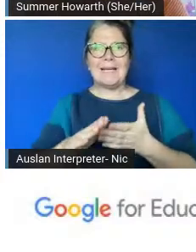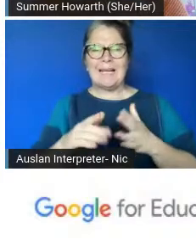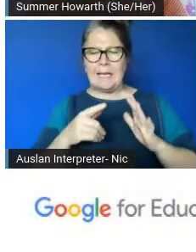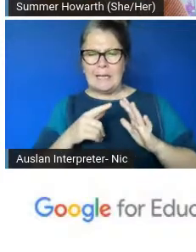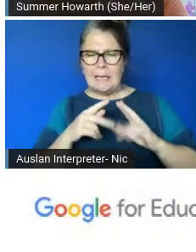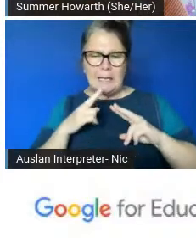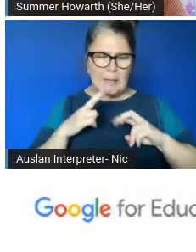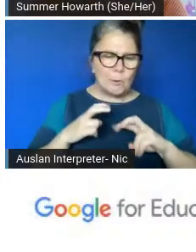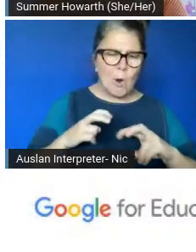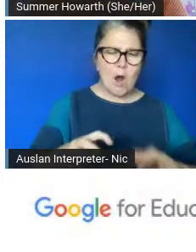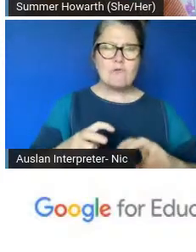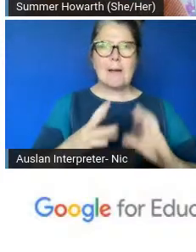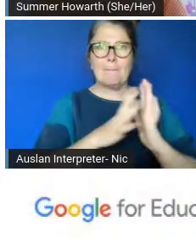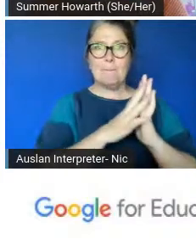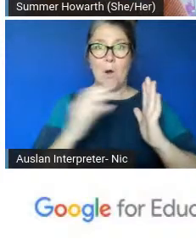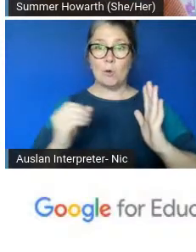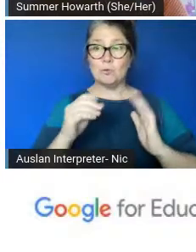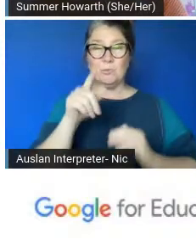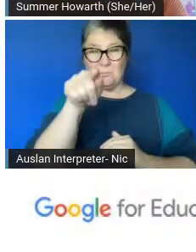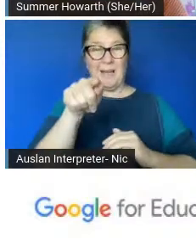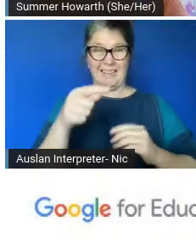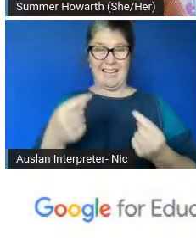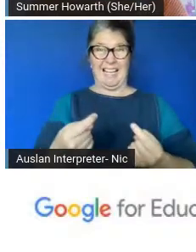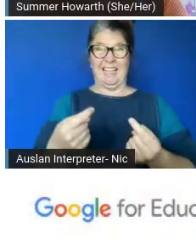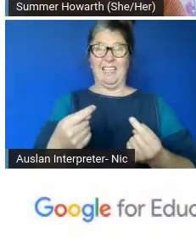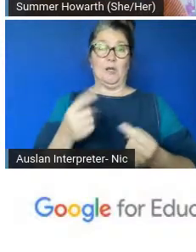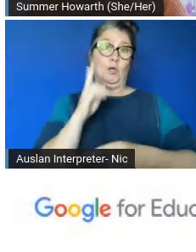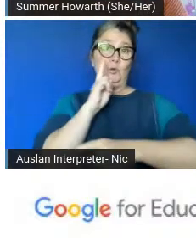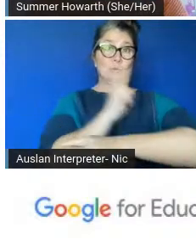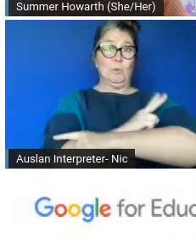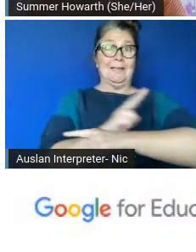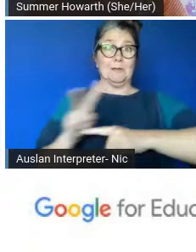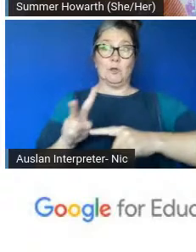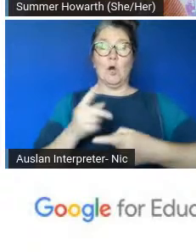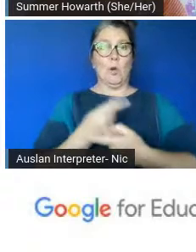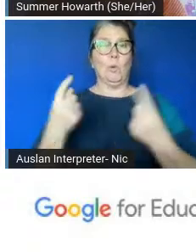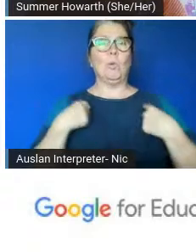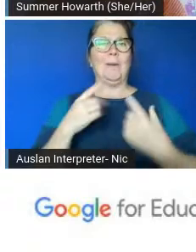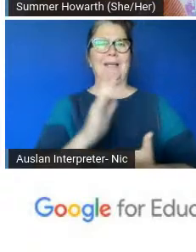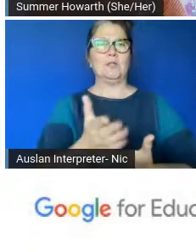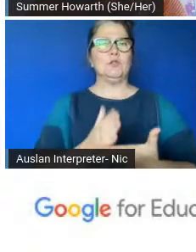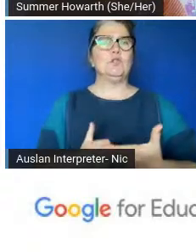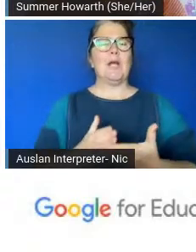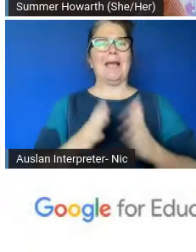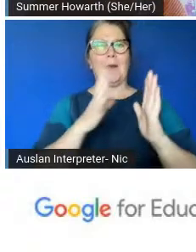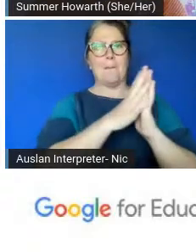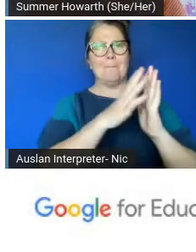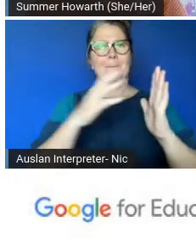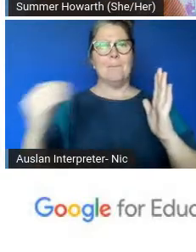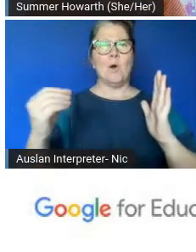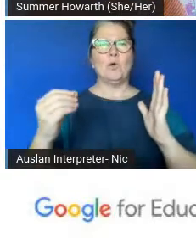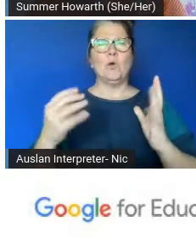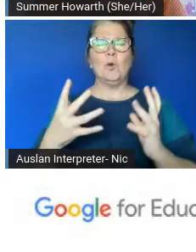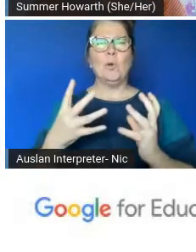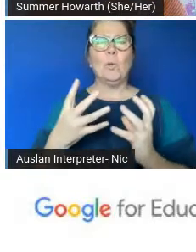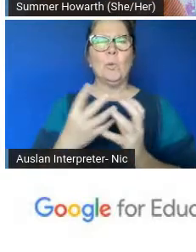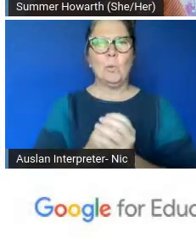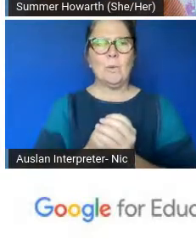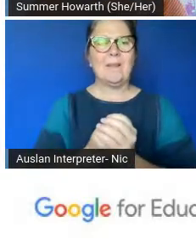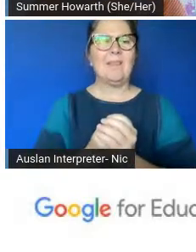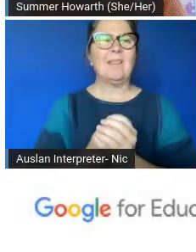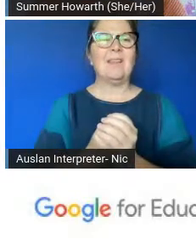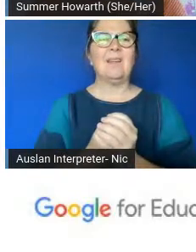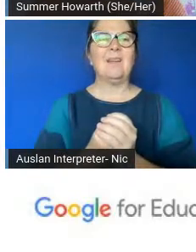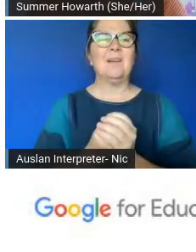was the model we shared with you 2 weeks ago, about input, construct, demonstrate, and reflect as